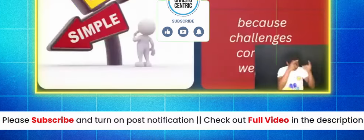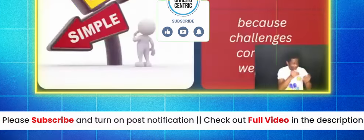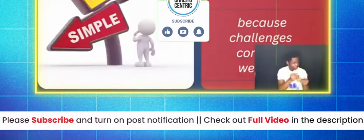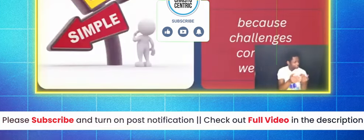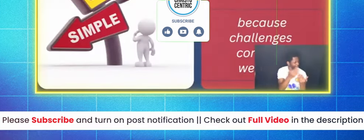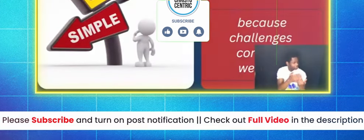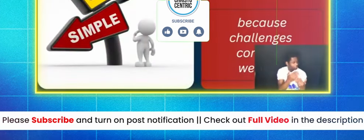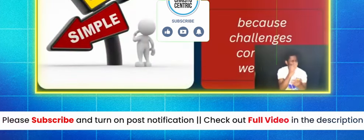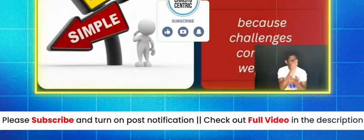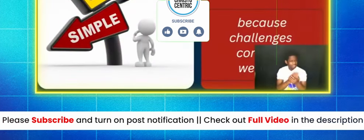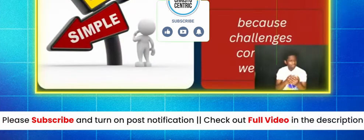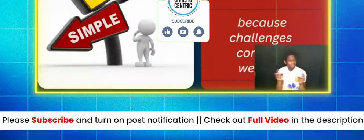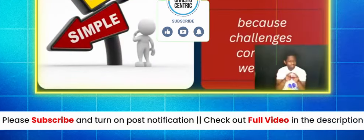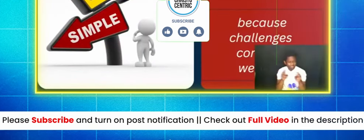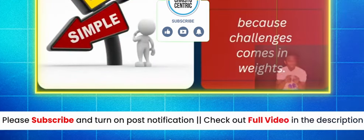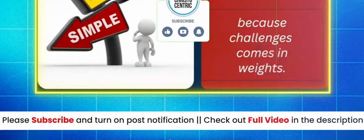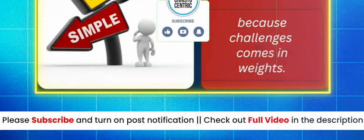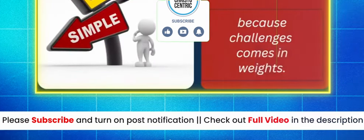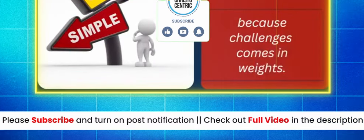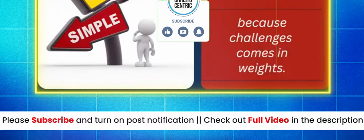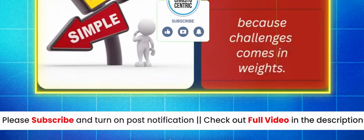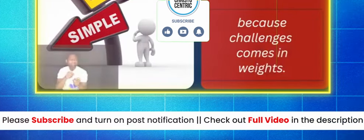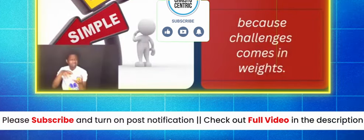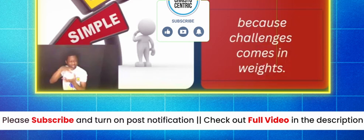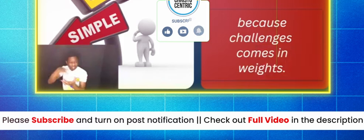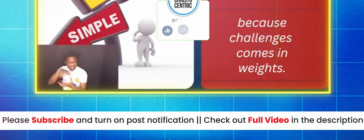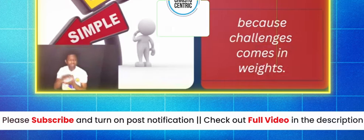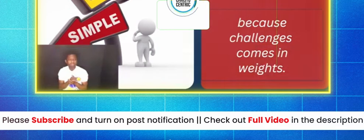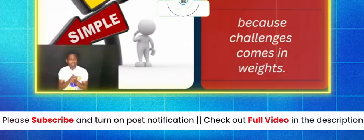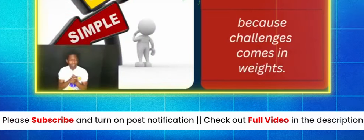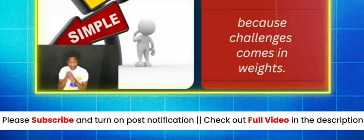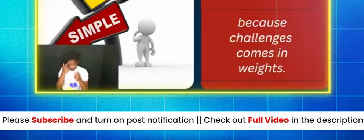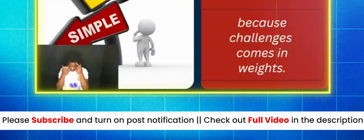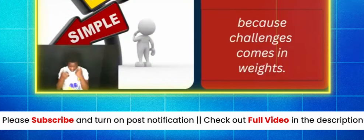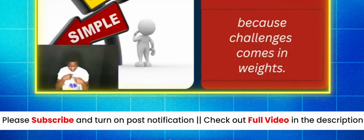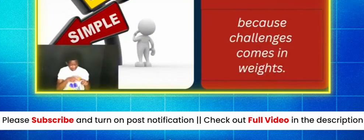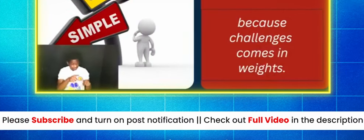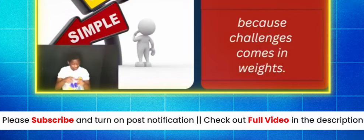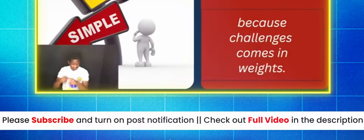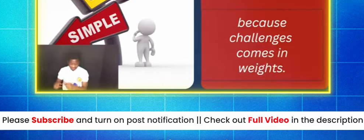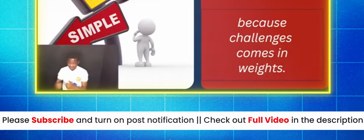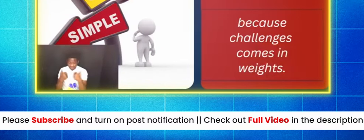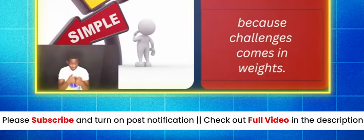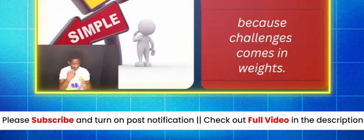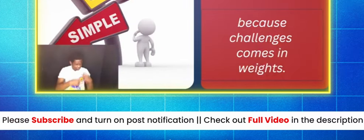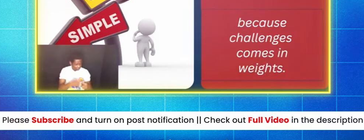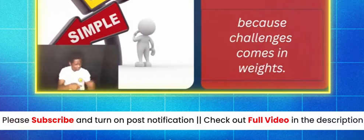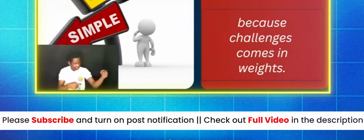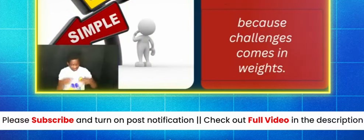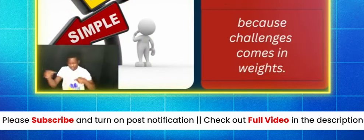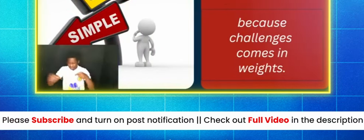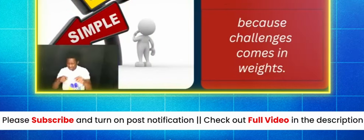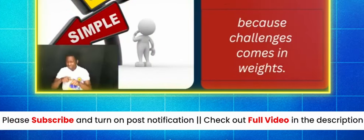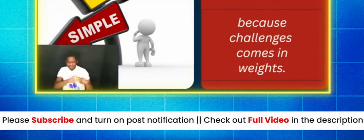complex. Yeah, because challenges come in waves. sanse ohawo ni amani